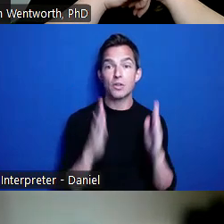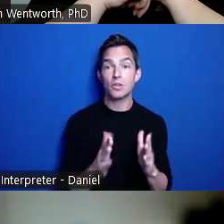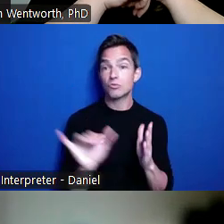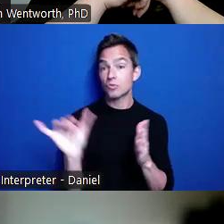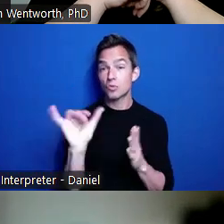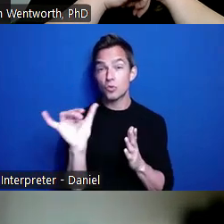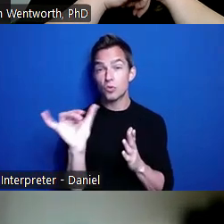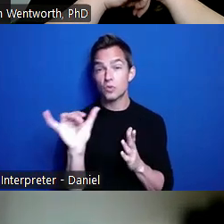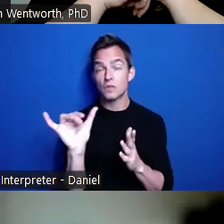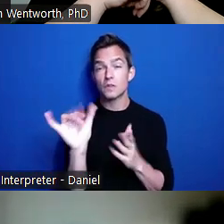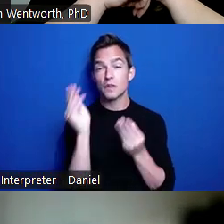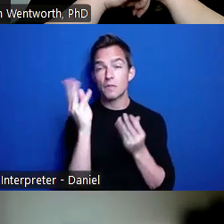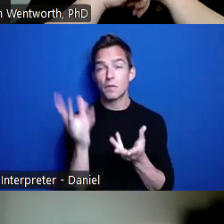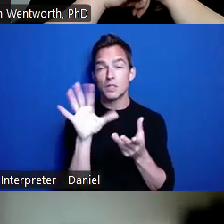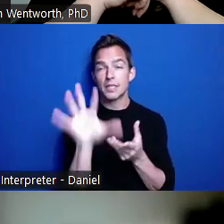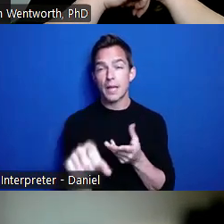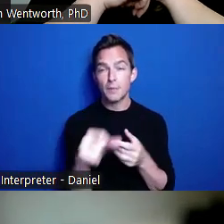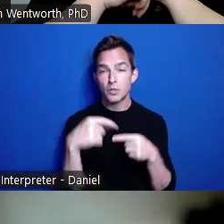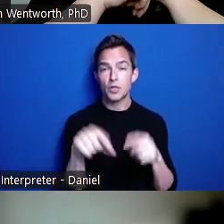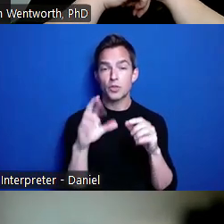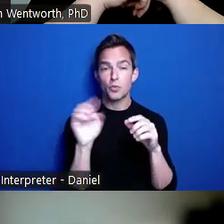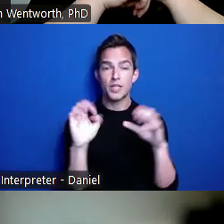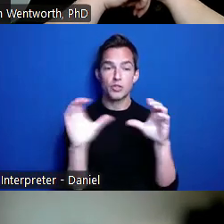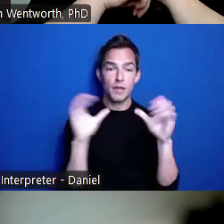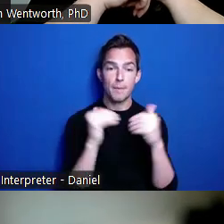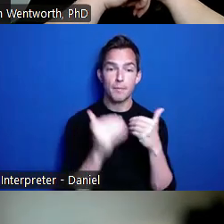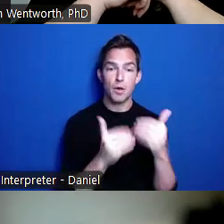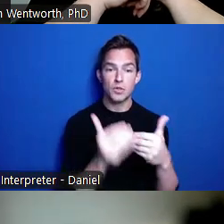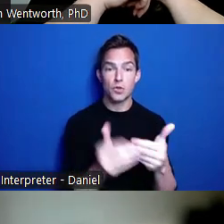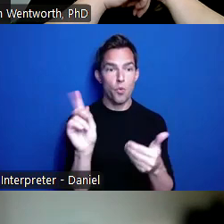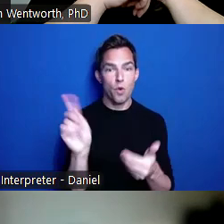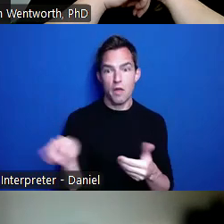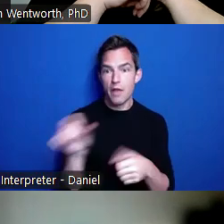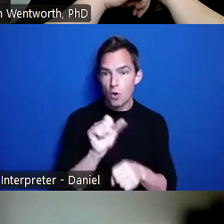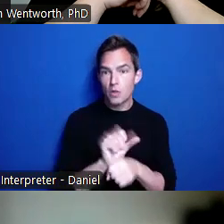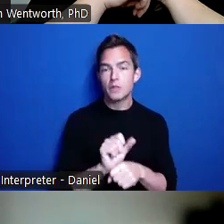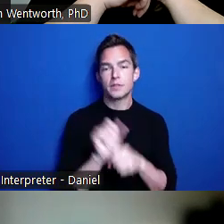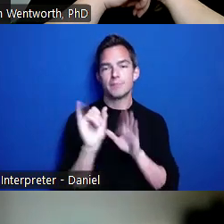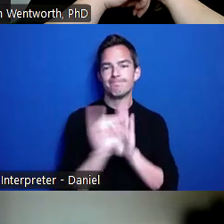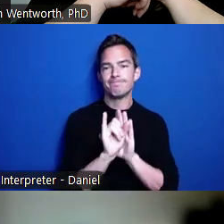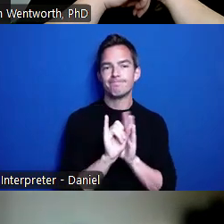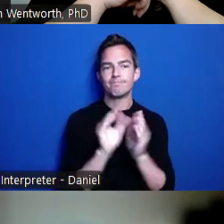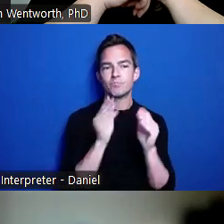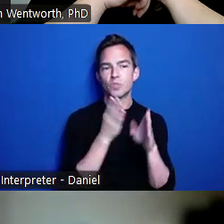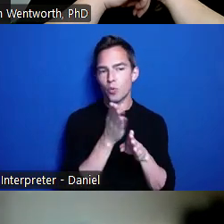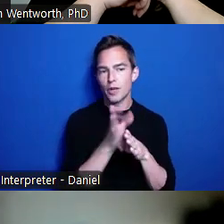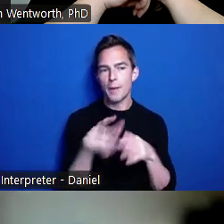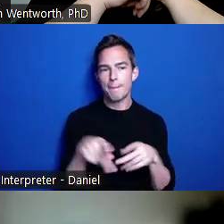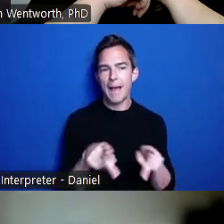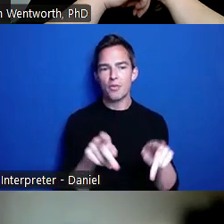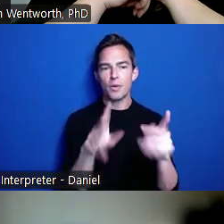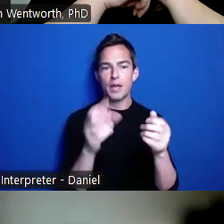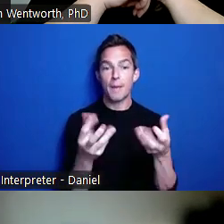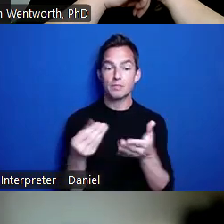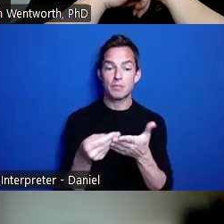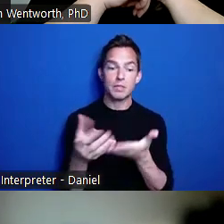as information captured during the recertification process. Where are they working so that we can identify career pathways? How much are they making